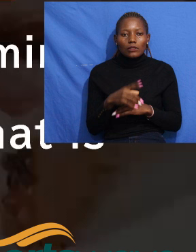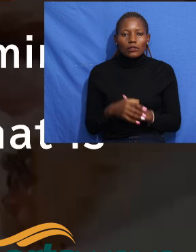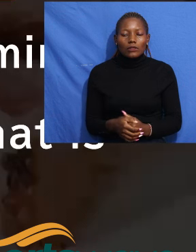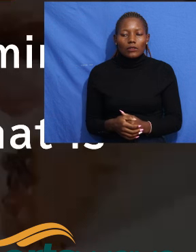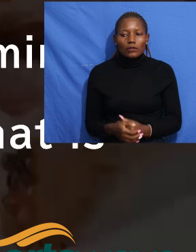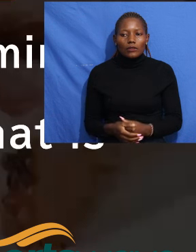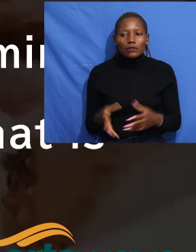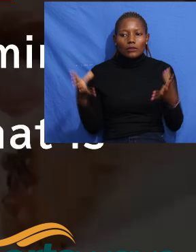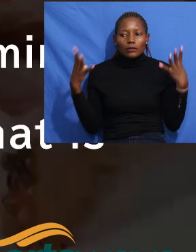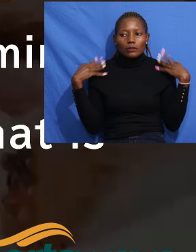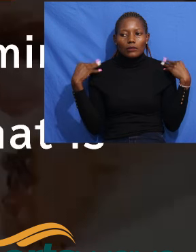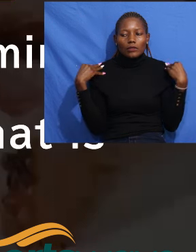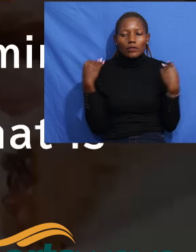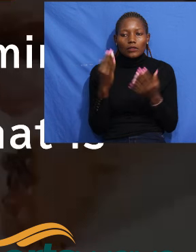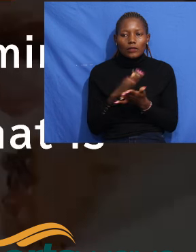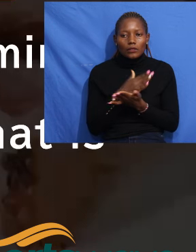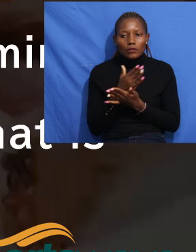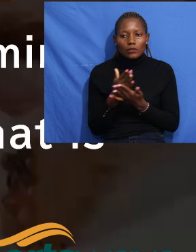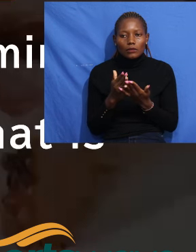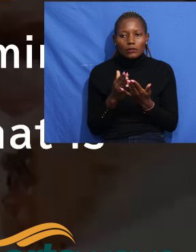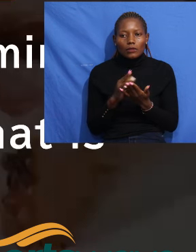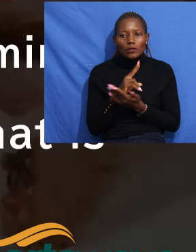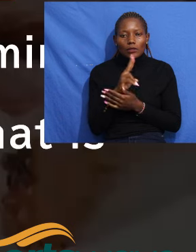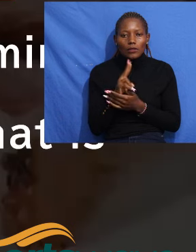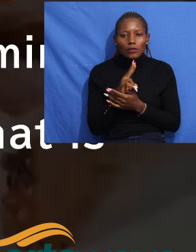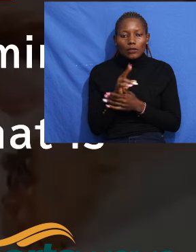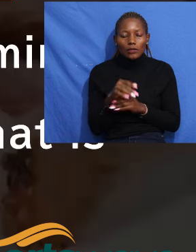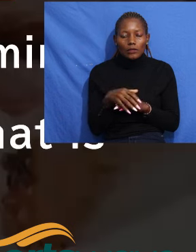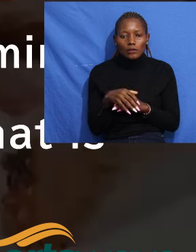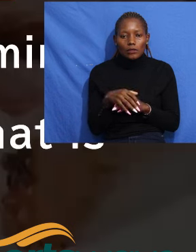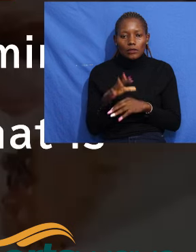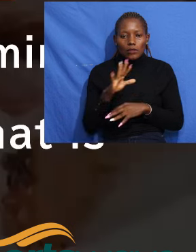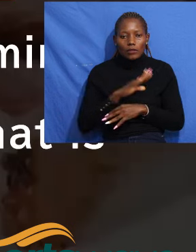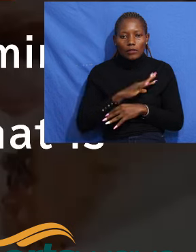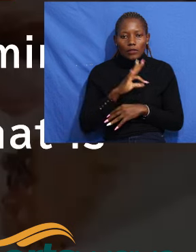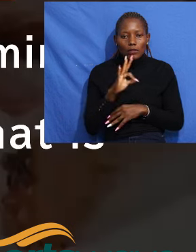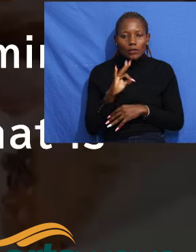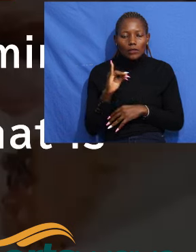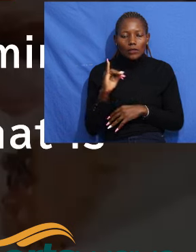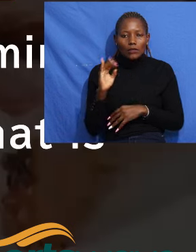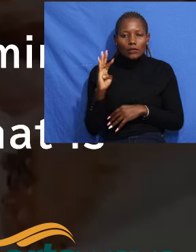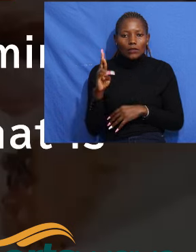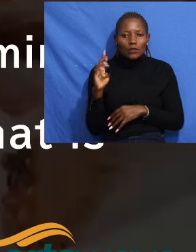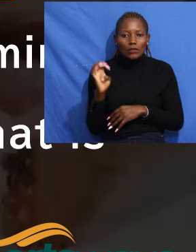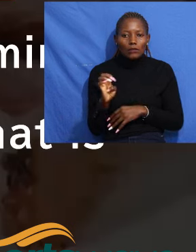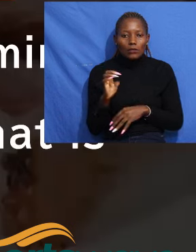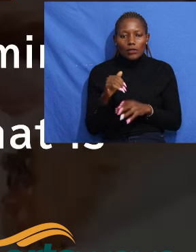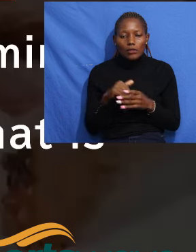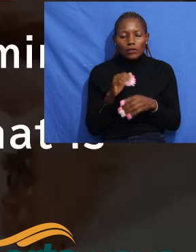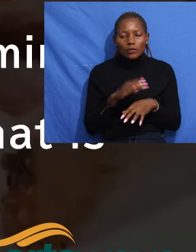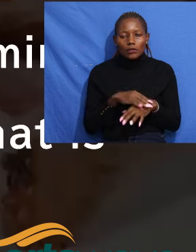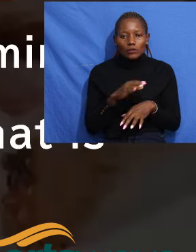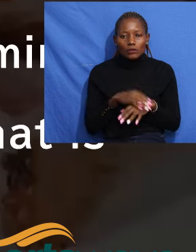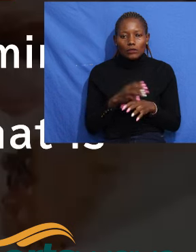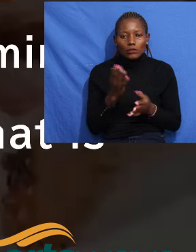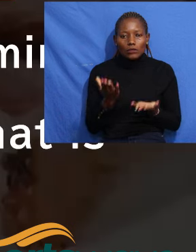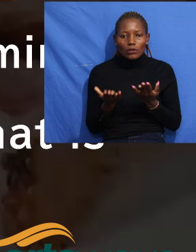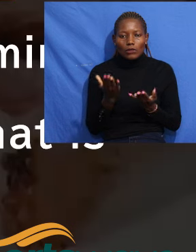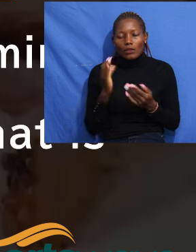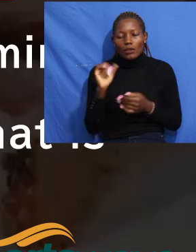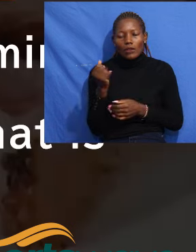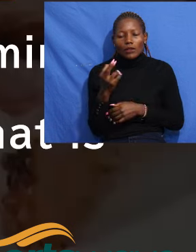So practical application, consume the required amount of the 5 macronutrients in good balance. Consume enough